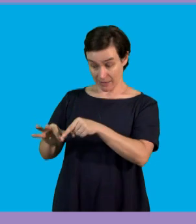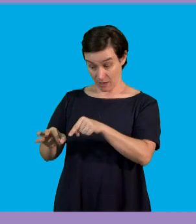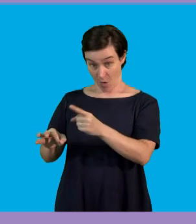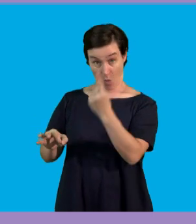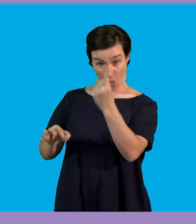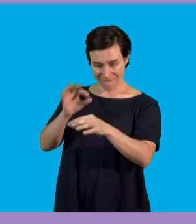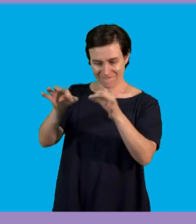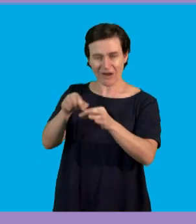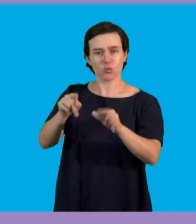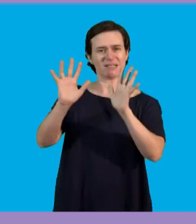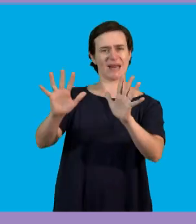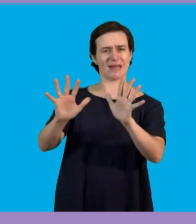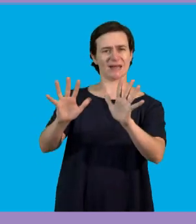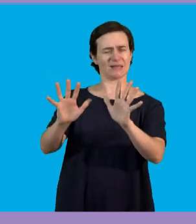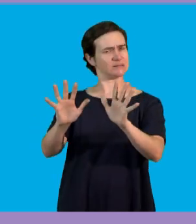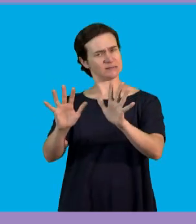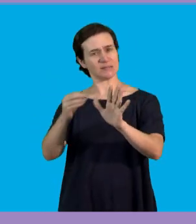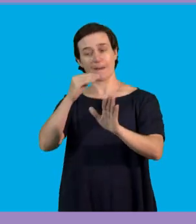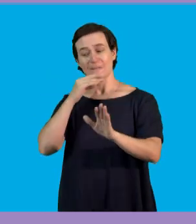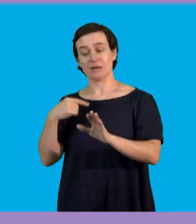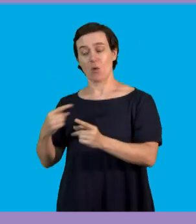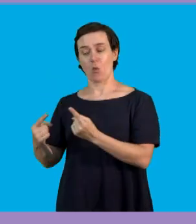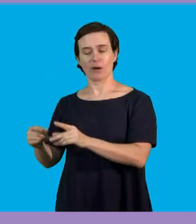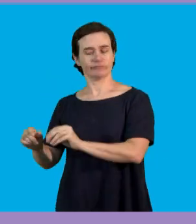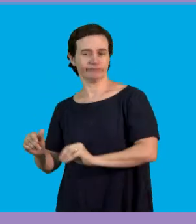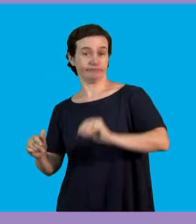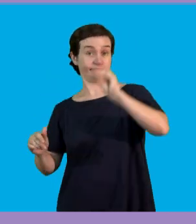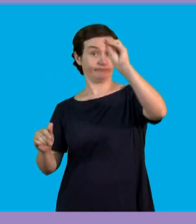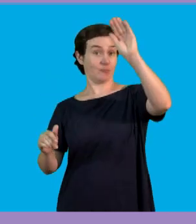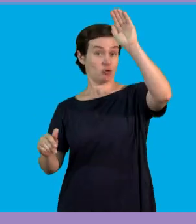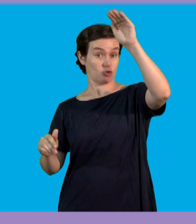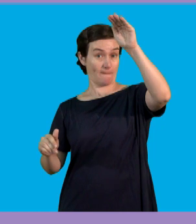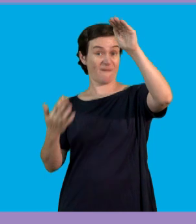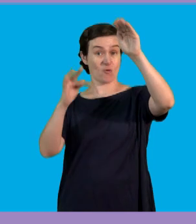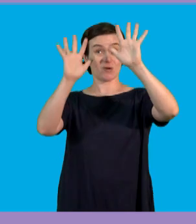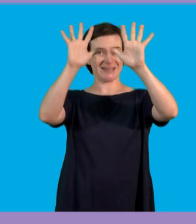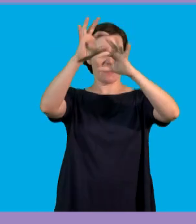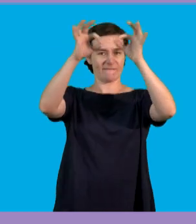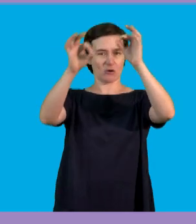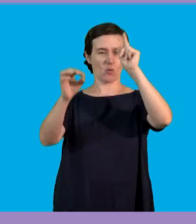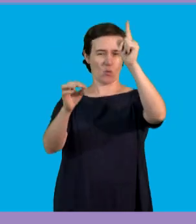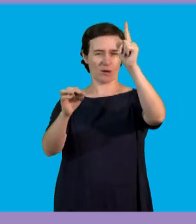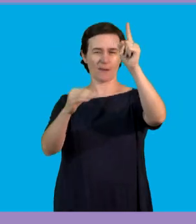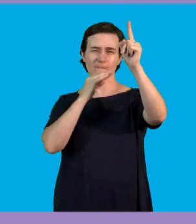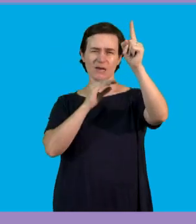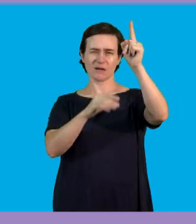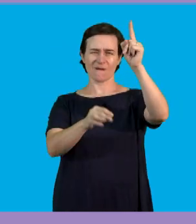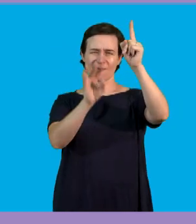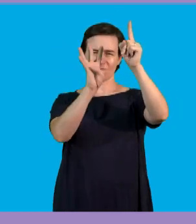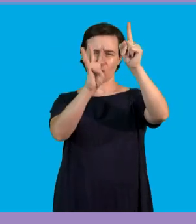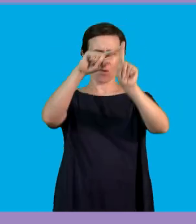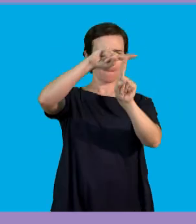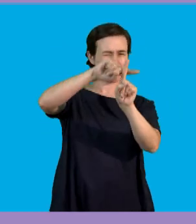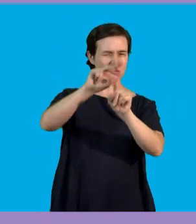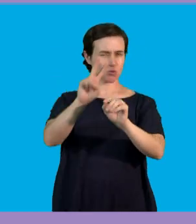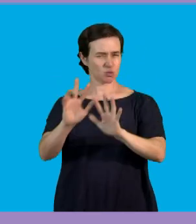in the tens column. And then I'm going to add it later with the tens. So we have 4 tens plus 2 tens. That gives us